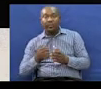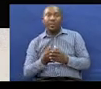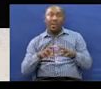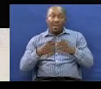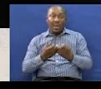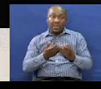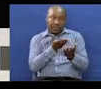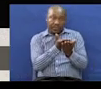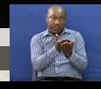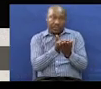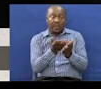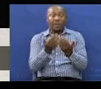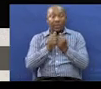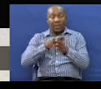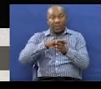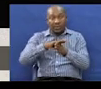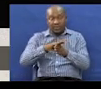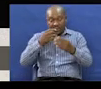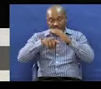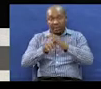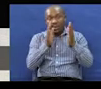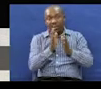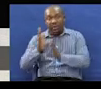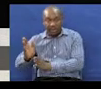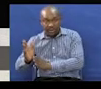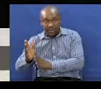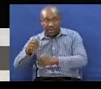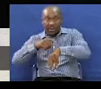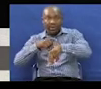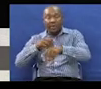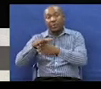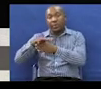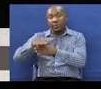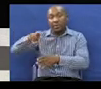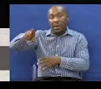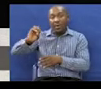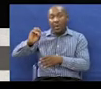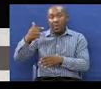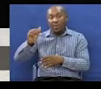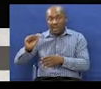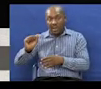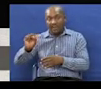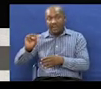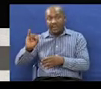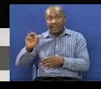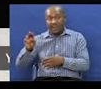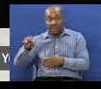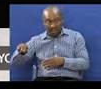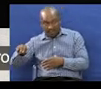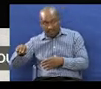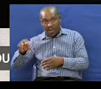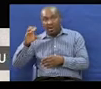oxide, it is a catalyst that is used in a laboratory preparation of oxygen gas. So now let